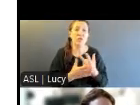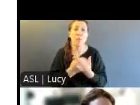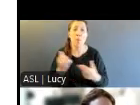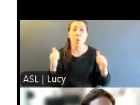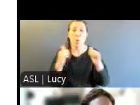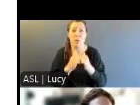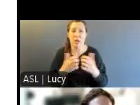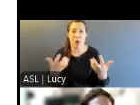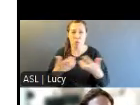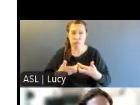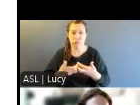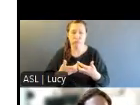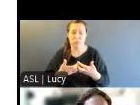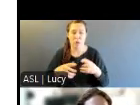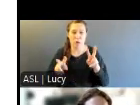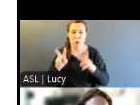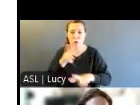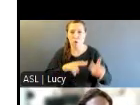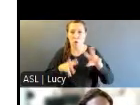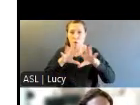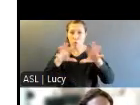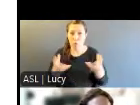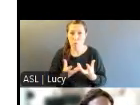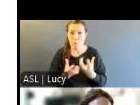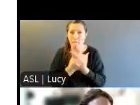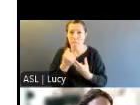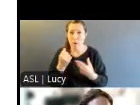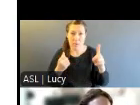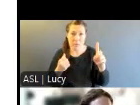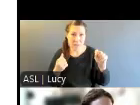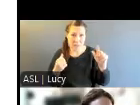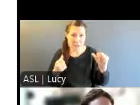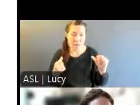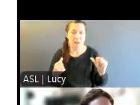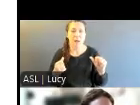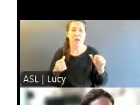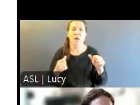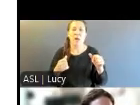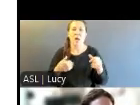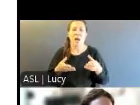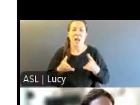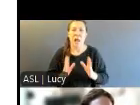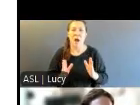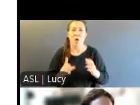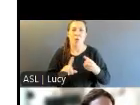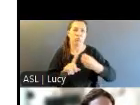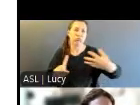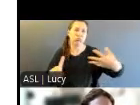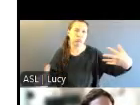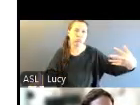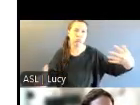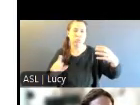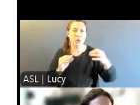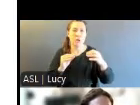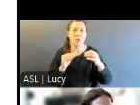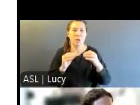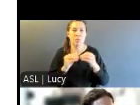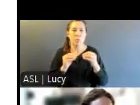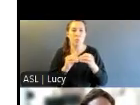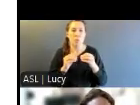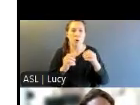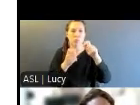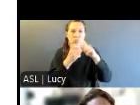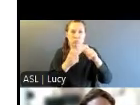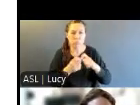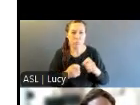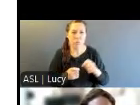groups. By looking at these data together, we can add context and nuance that isn't possible to see by looking at either data